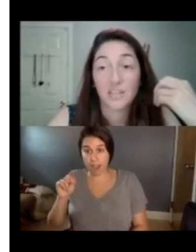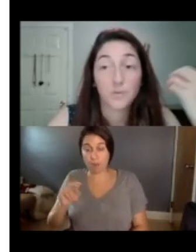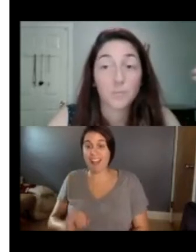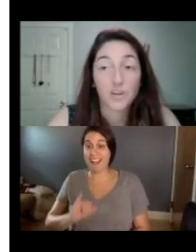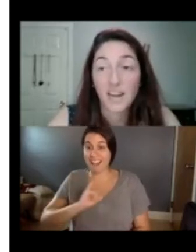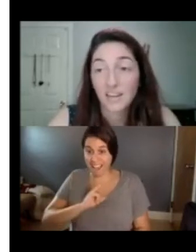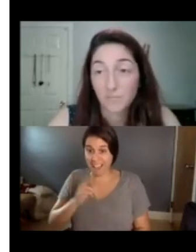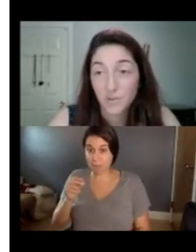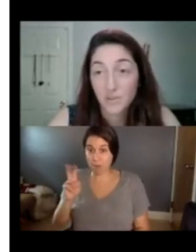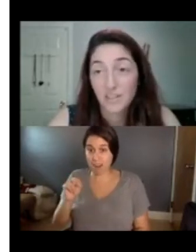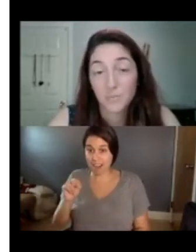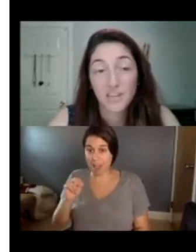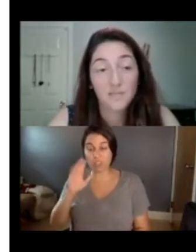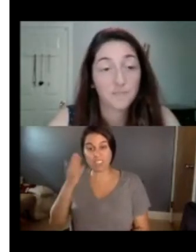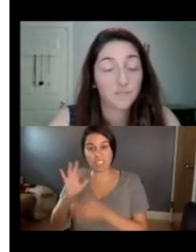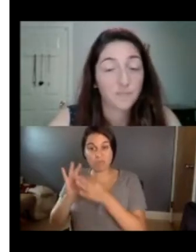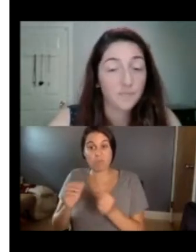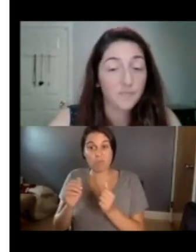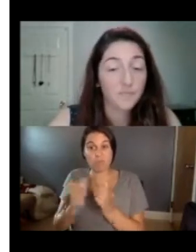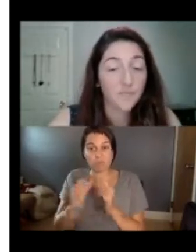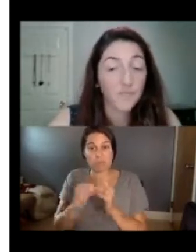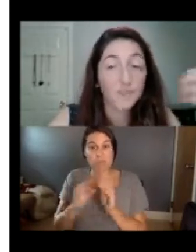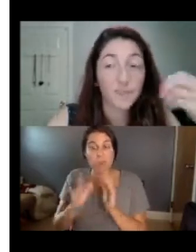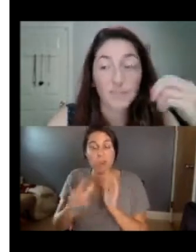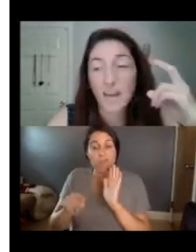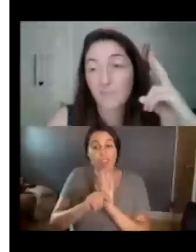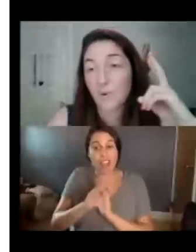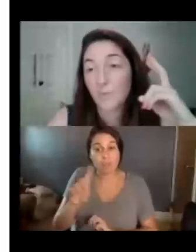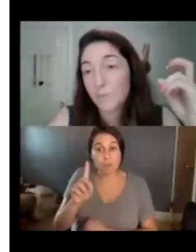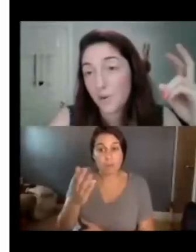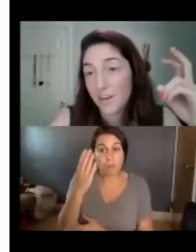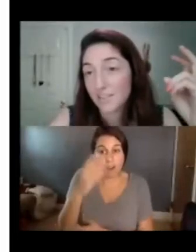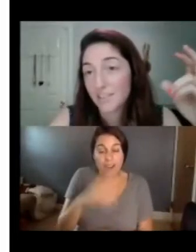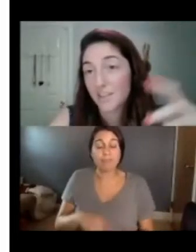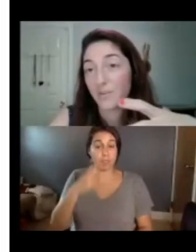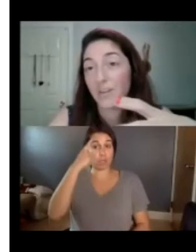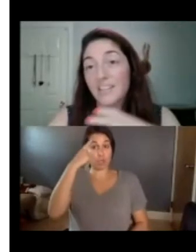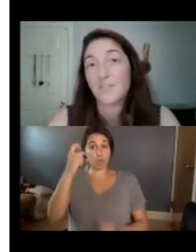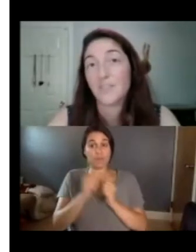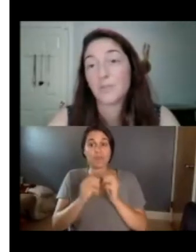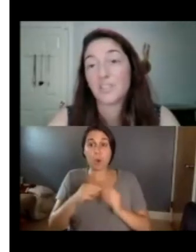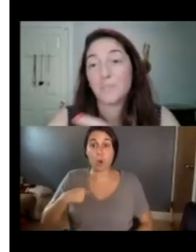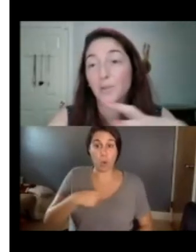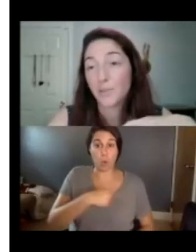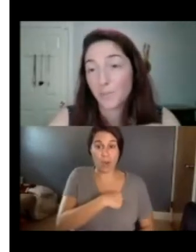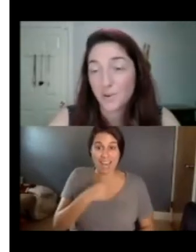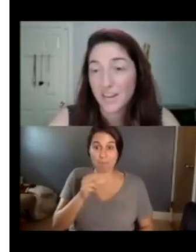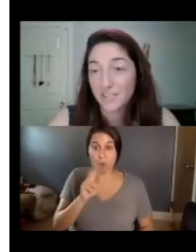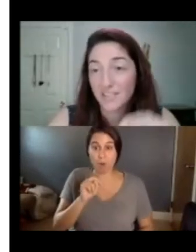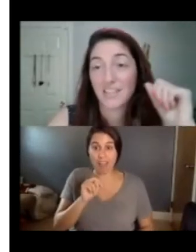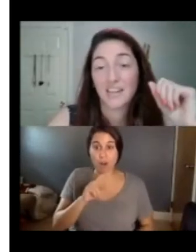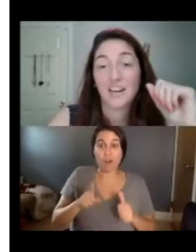are associated with more negative mood in the morning, whereas dreams that have more we pronouns, so first person